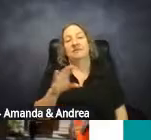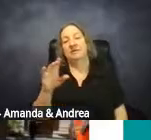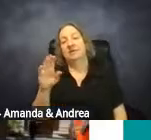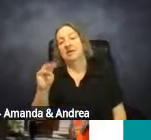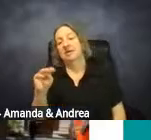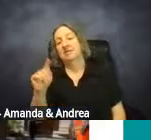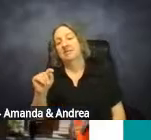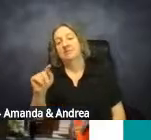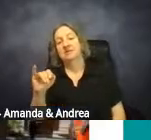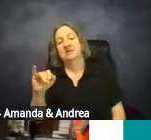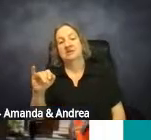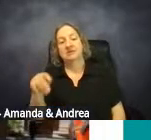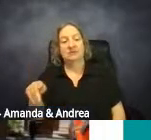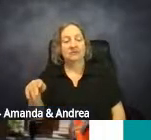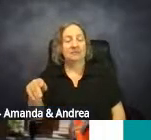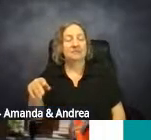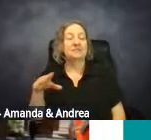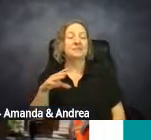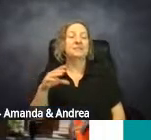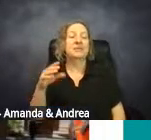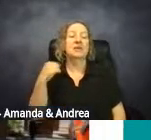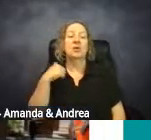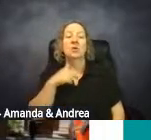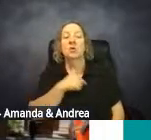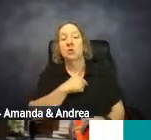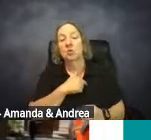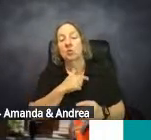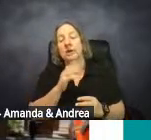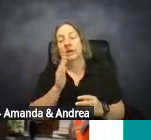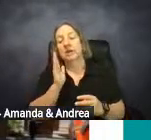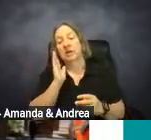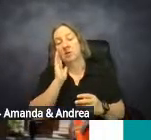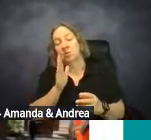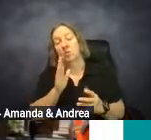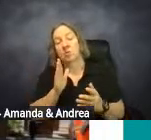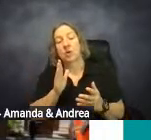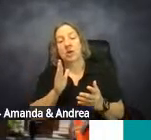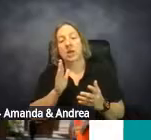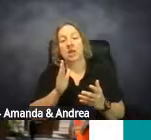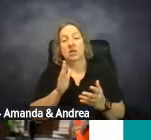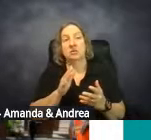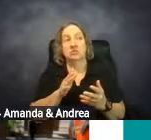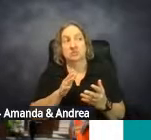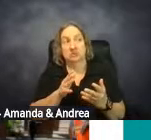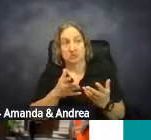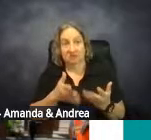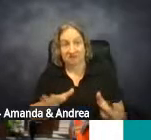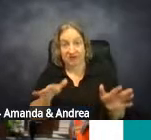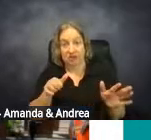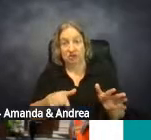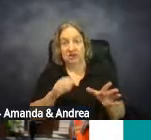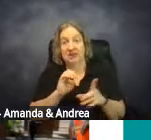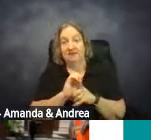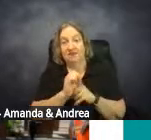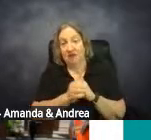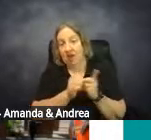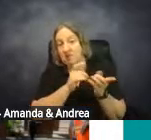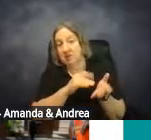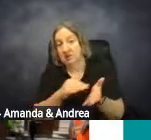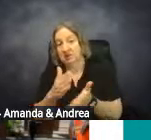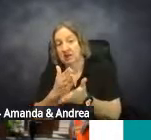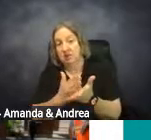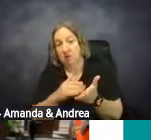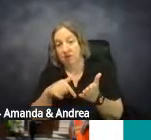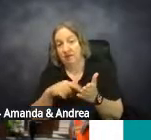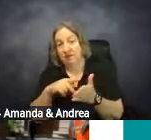of this is, as we are wrapping up the environmental phase of the project, we are moving into where